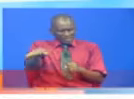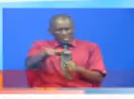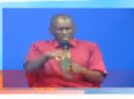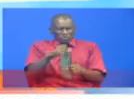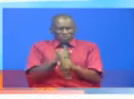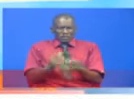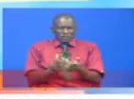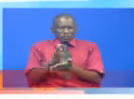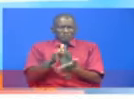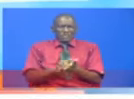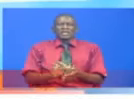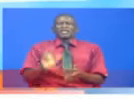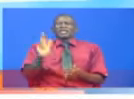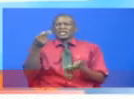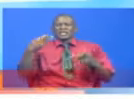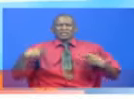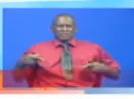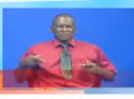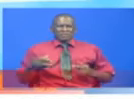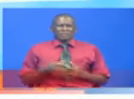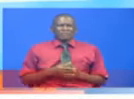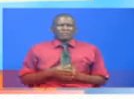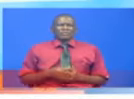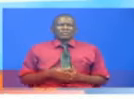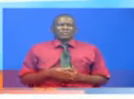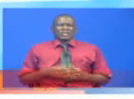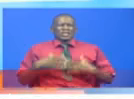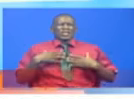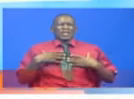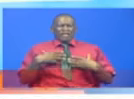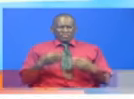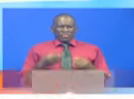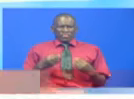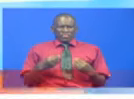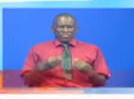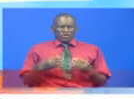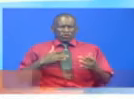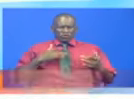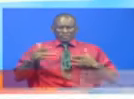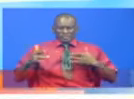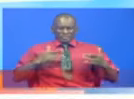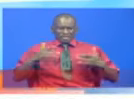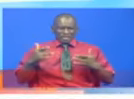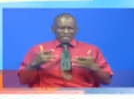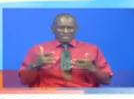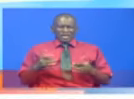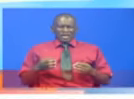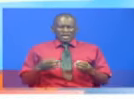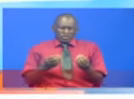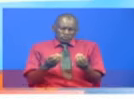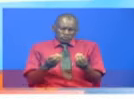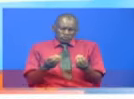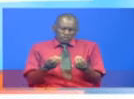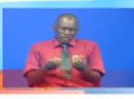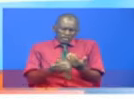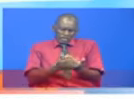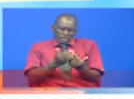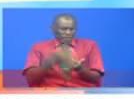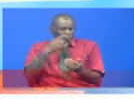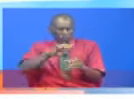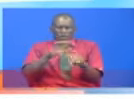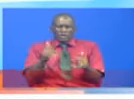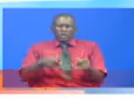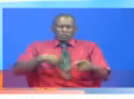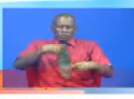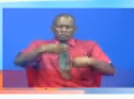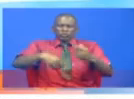ensure that Kenyans' health concerns are taken care of. And we will continue to